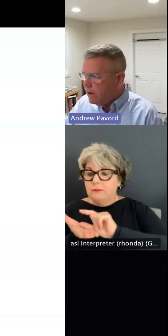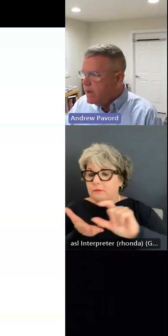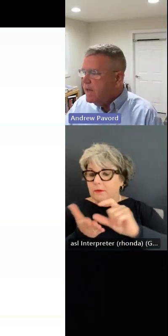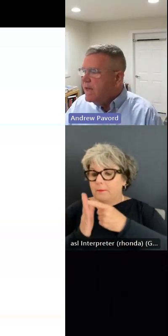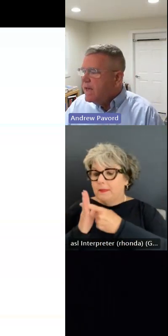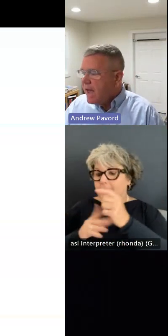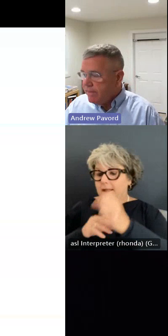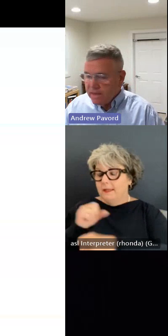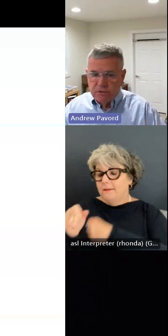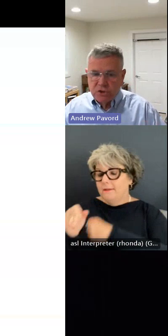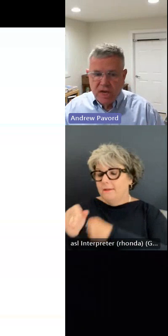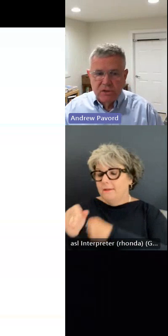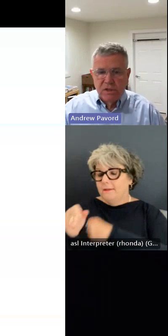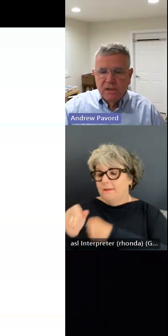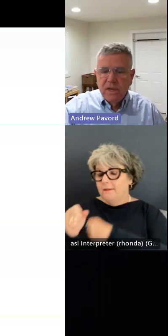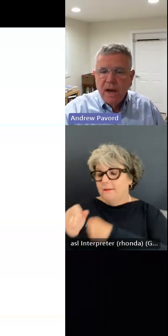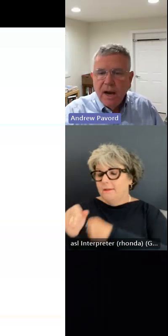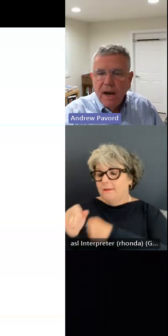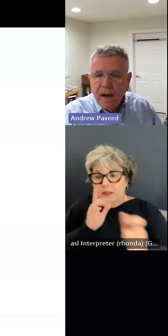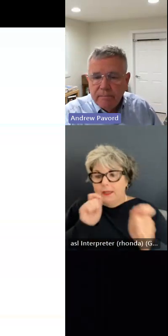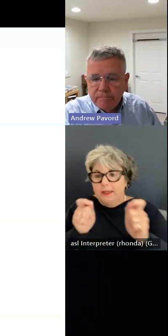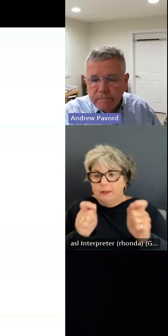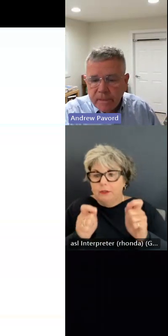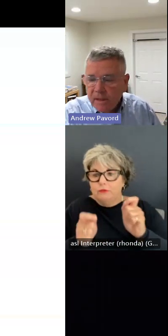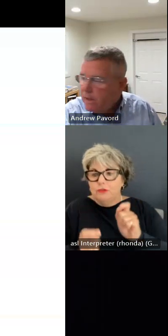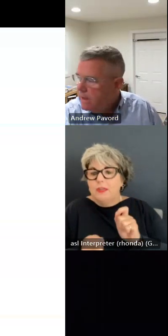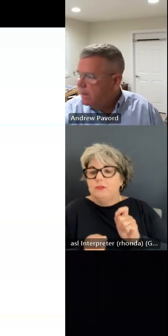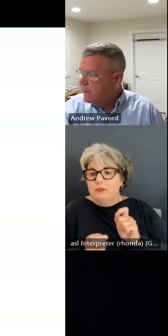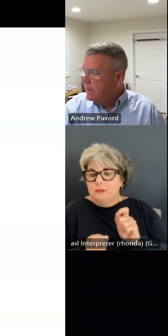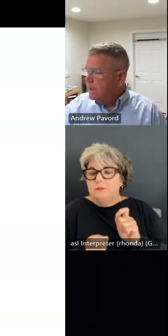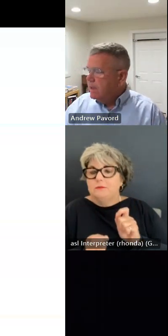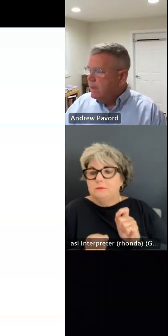beginning of the year, and then you change it,